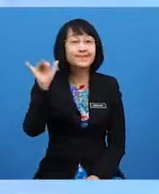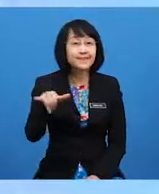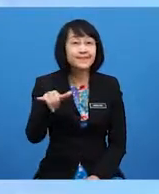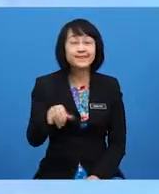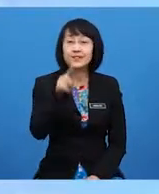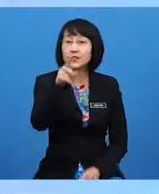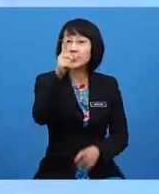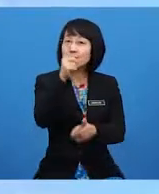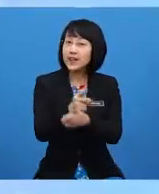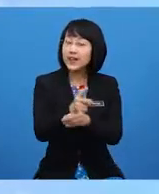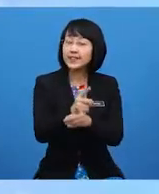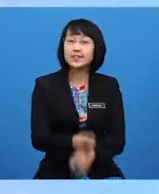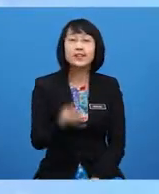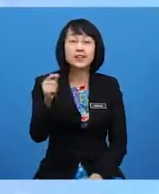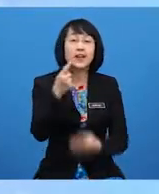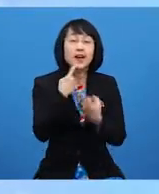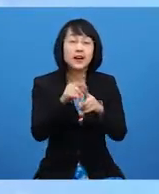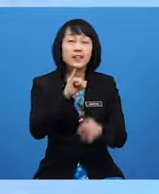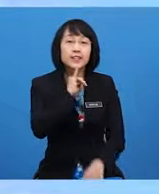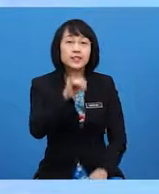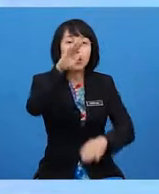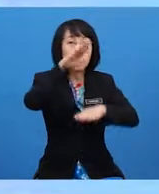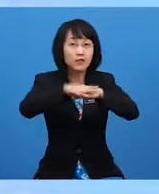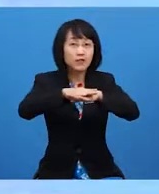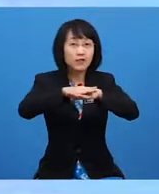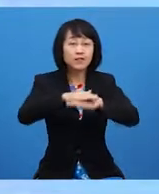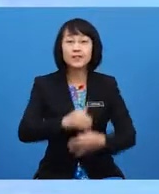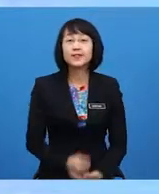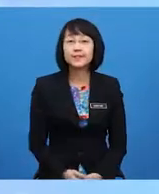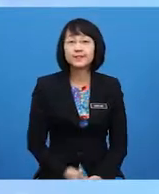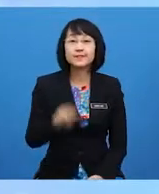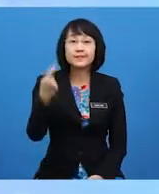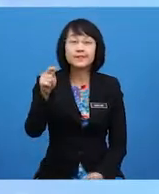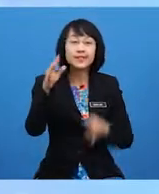chair. Now, let's look at this sentence.